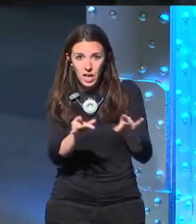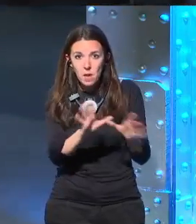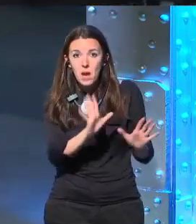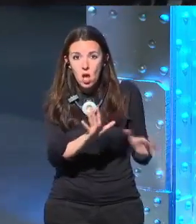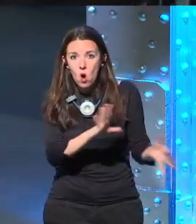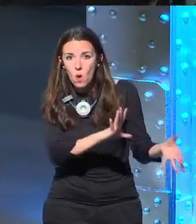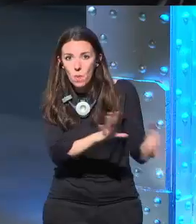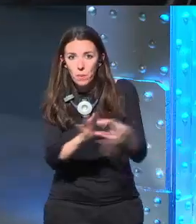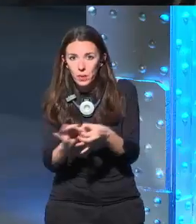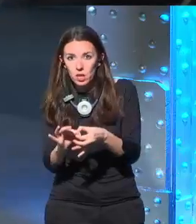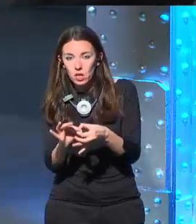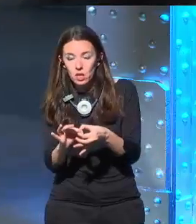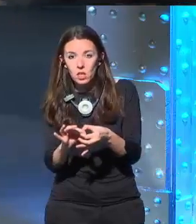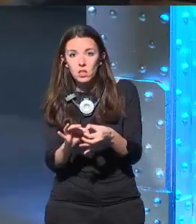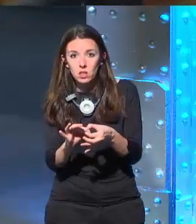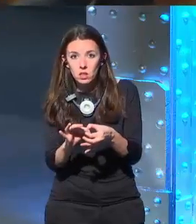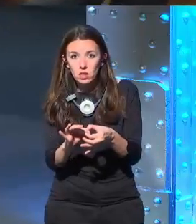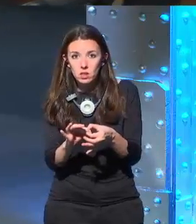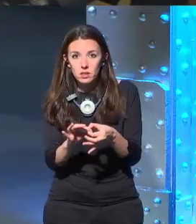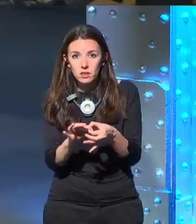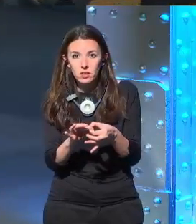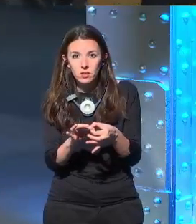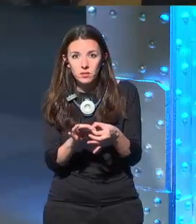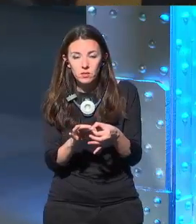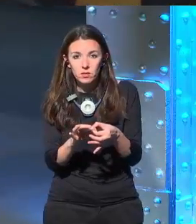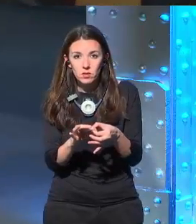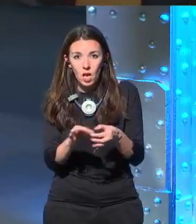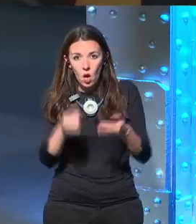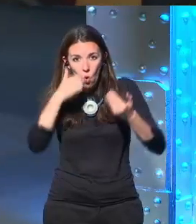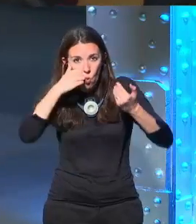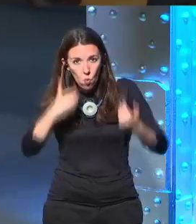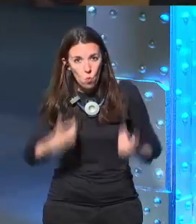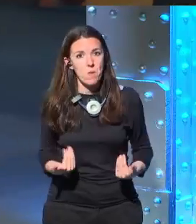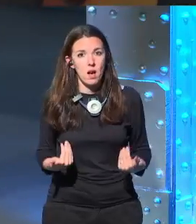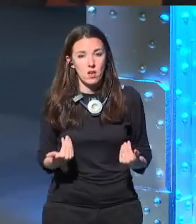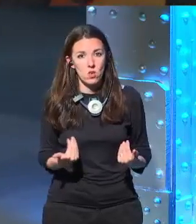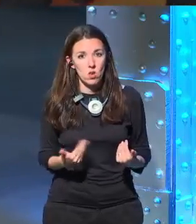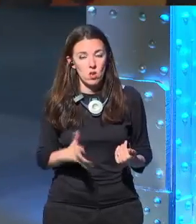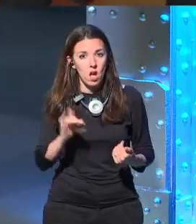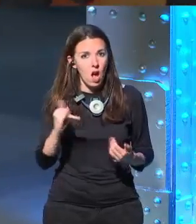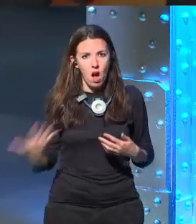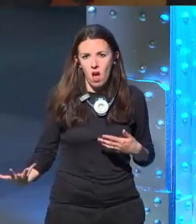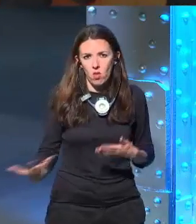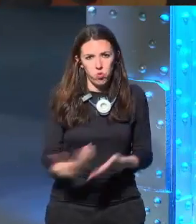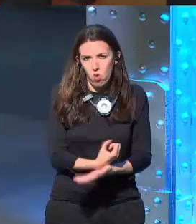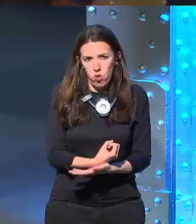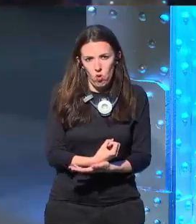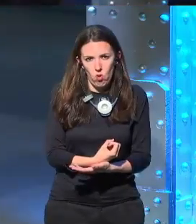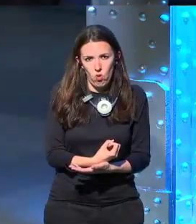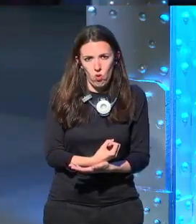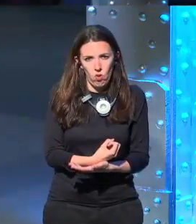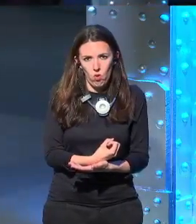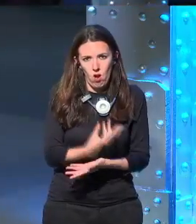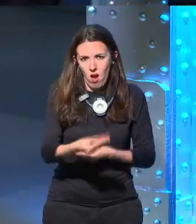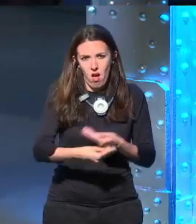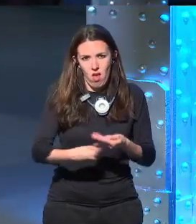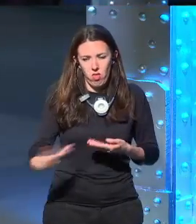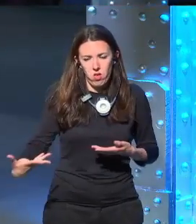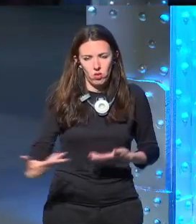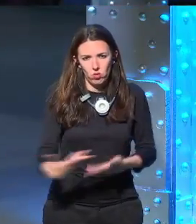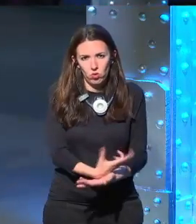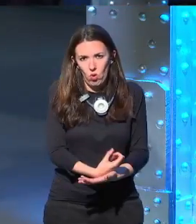course, culminate with the Mona Lisa. Here it's very literal because he's doing from the eons of time, the veins of the earth, and John the